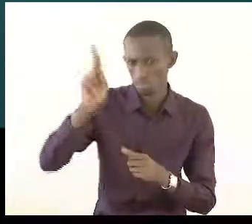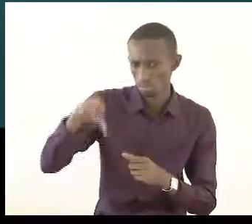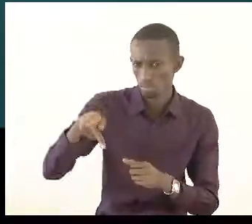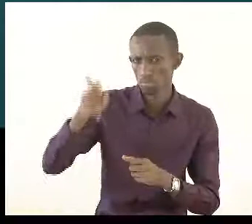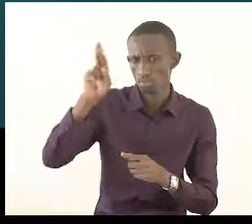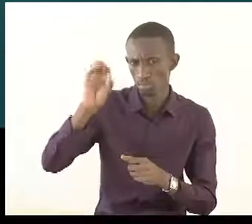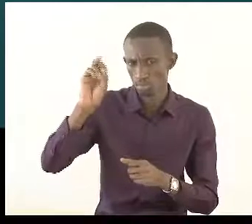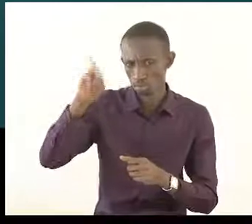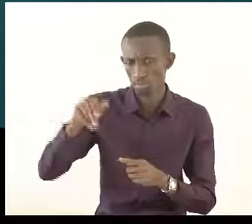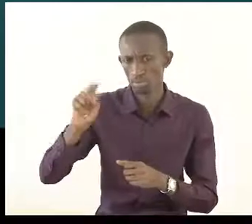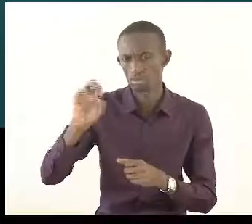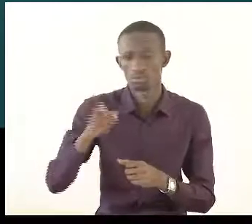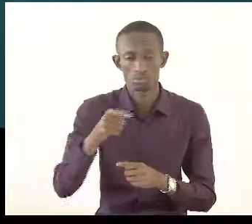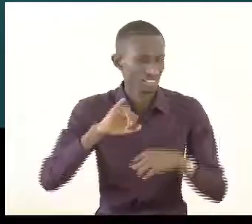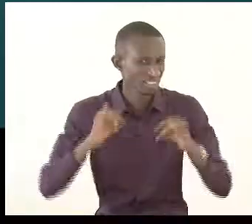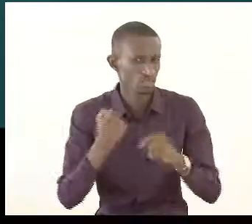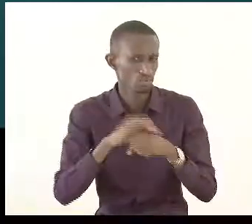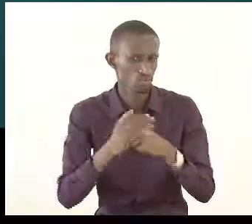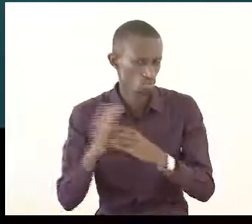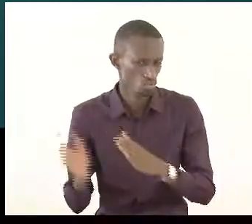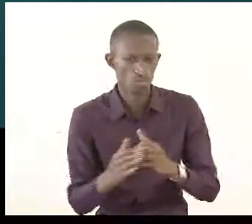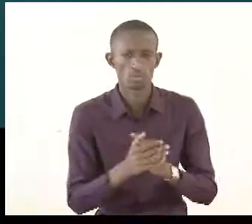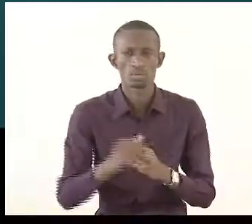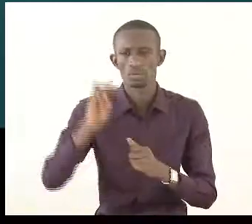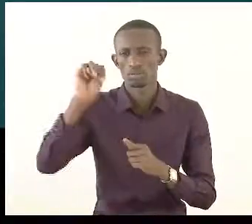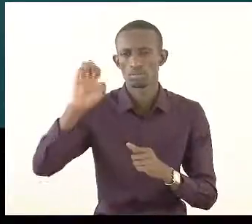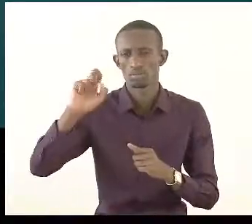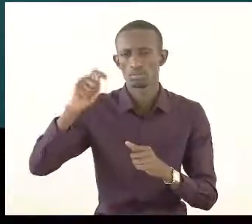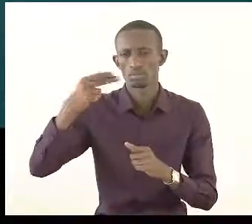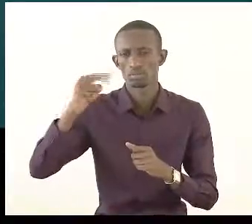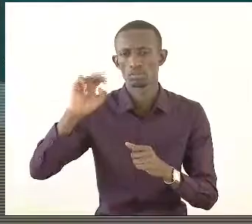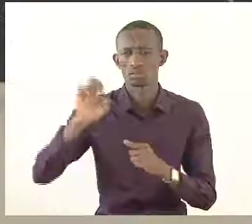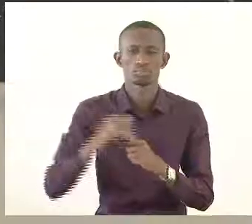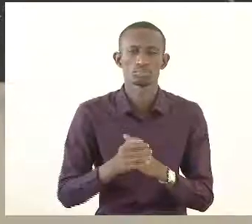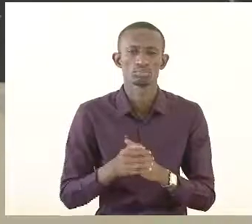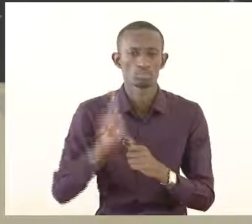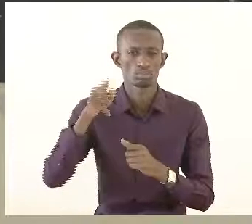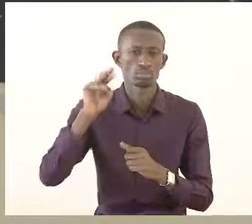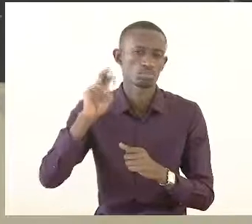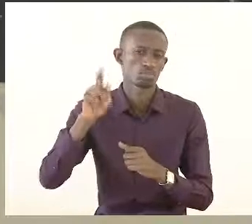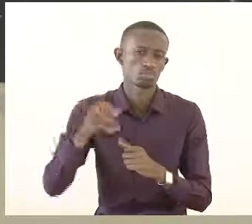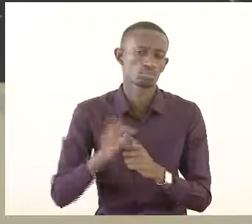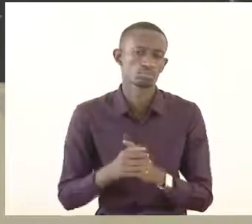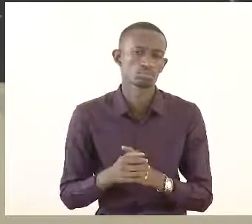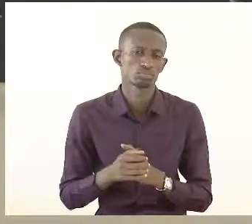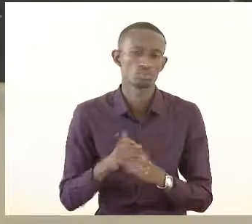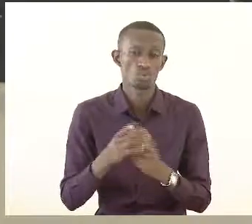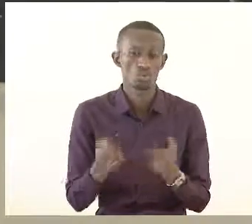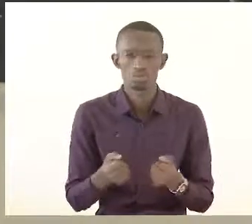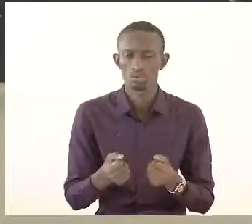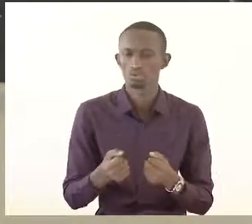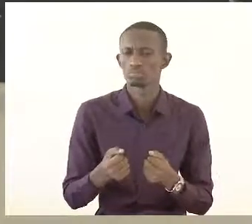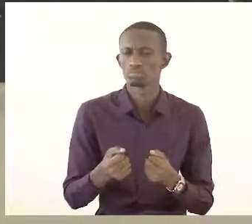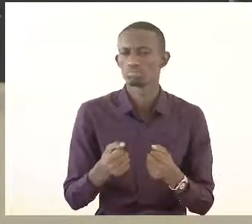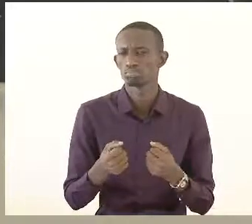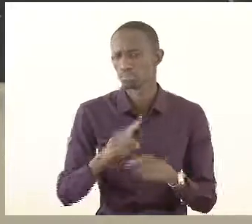methyl propane to all. So we have those two more questions which you are going to